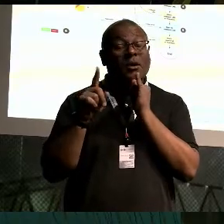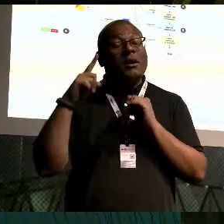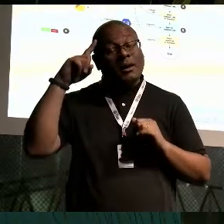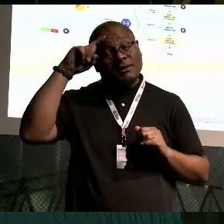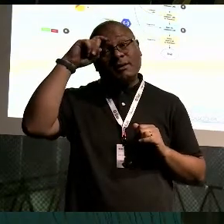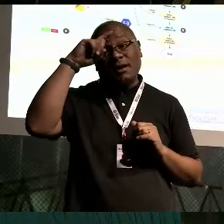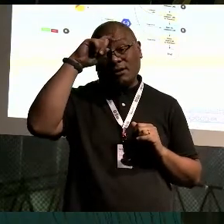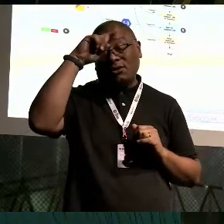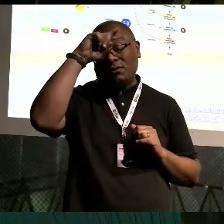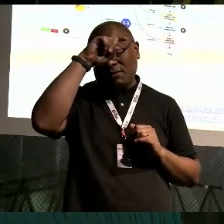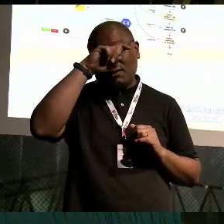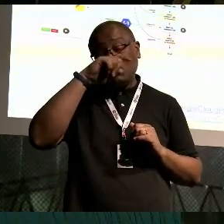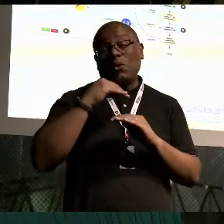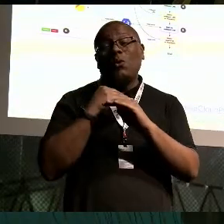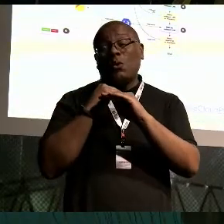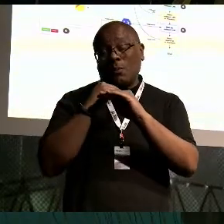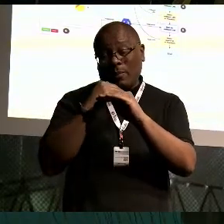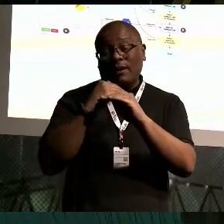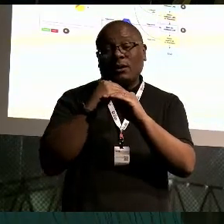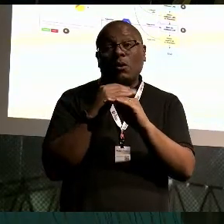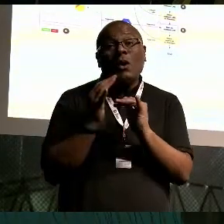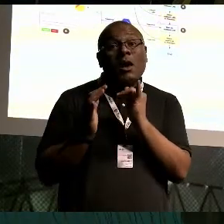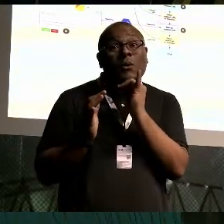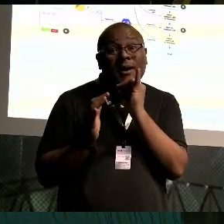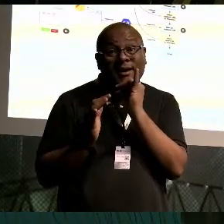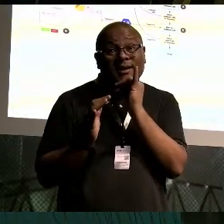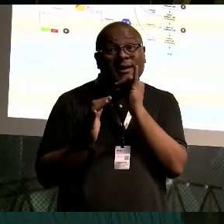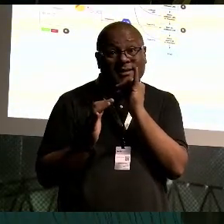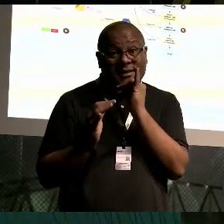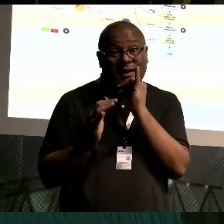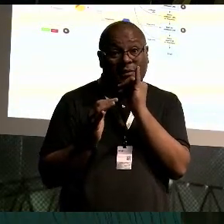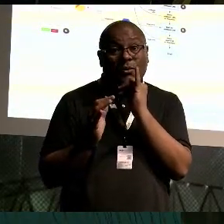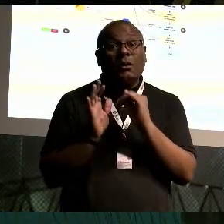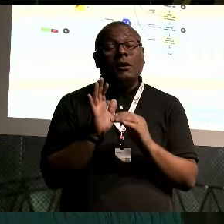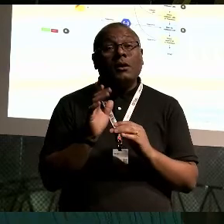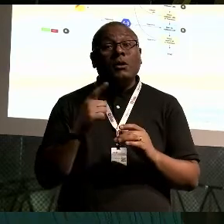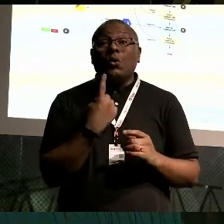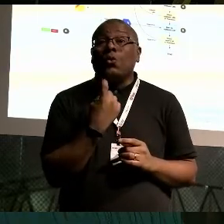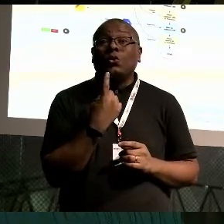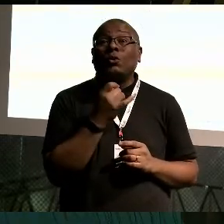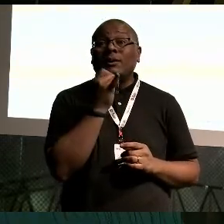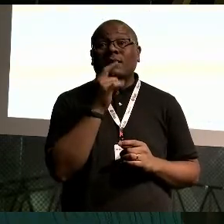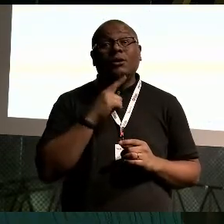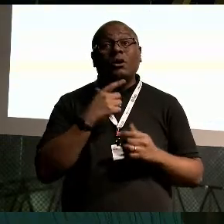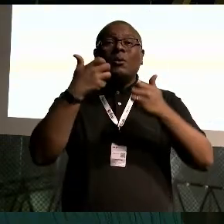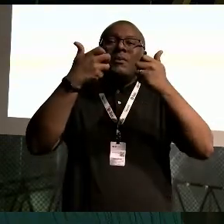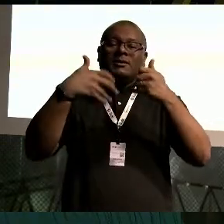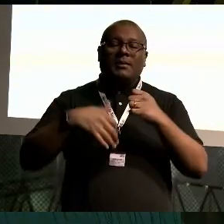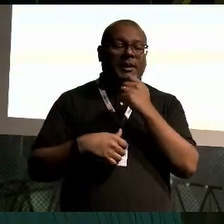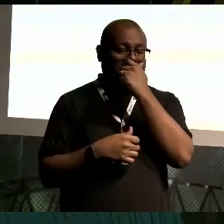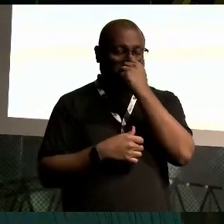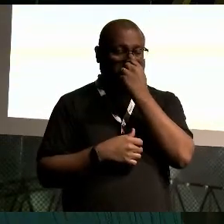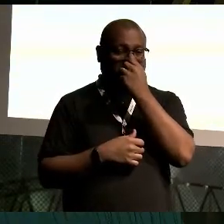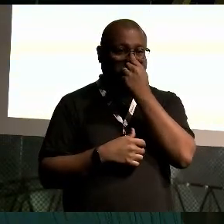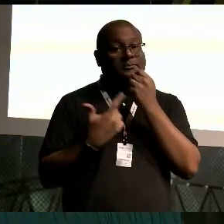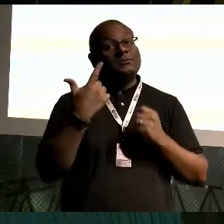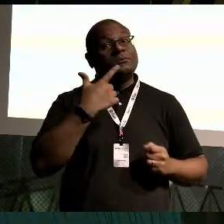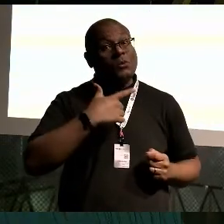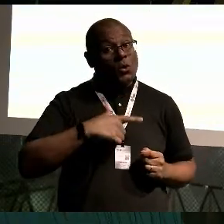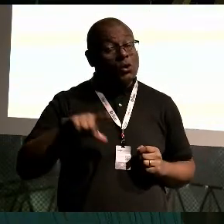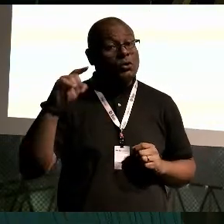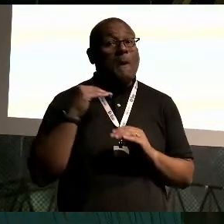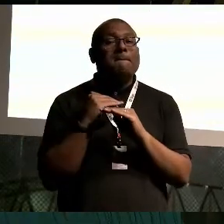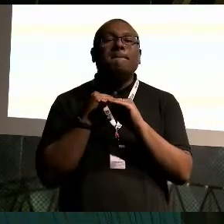by using this pattern. And you can see the examples here on GitHub that I have. All right, another pattern I